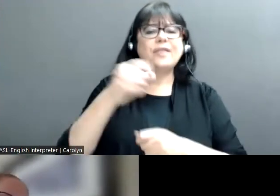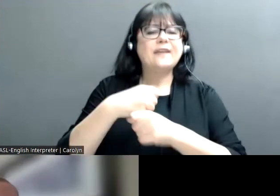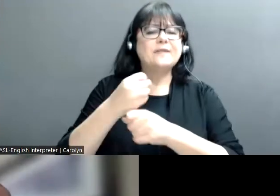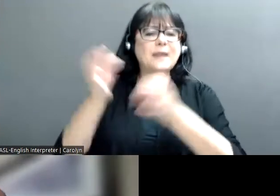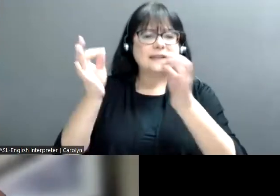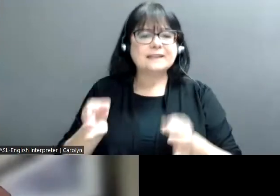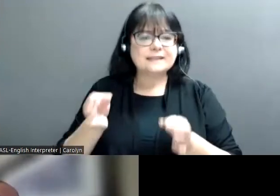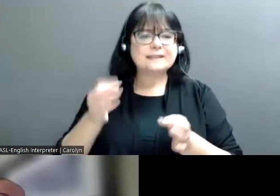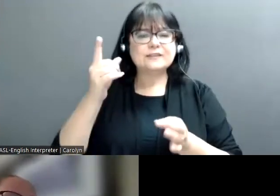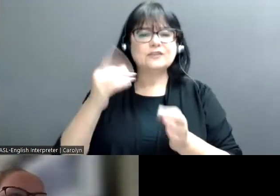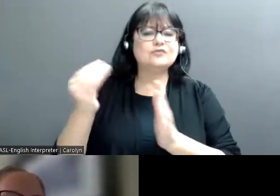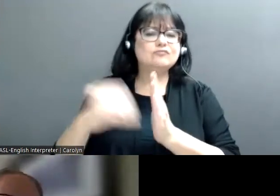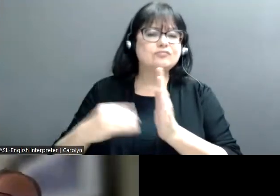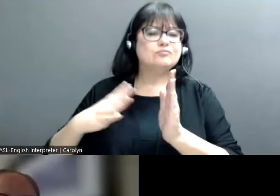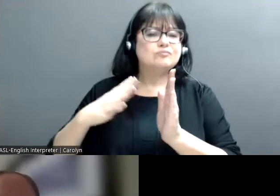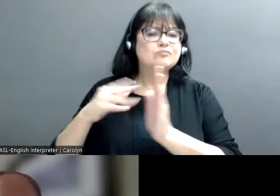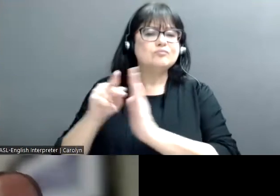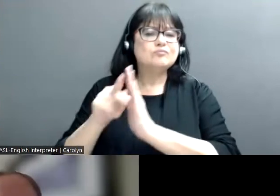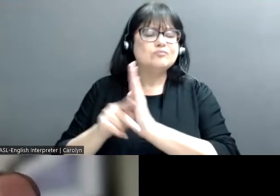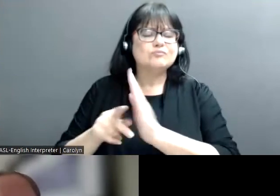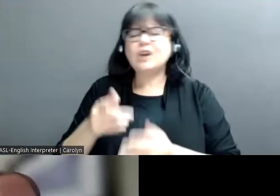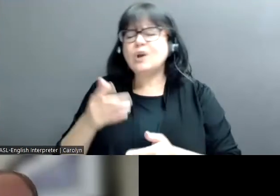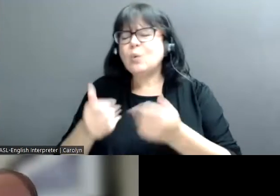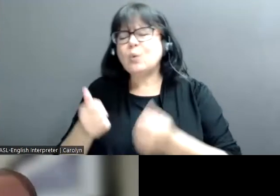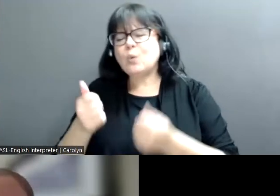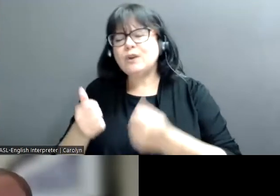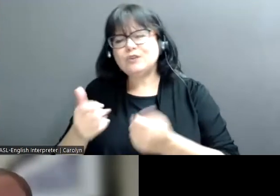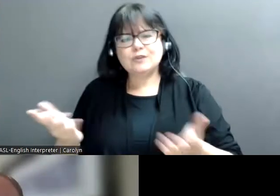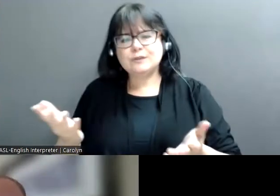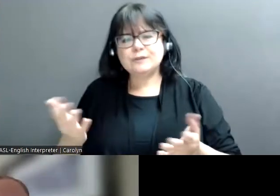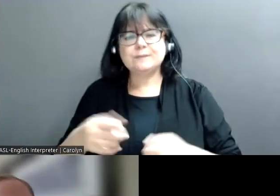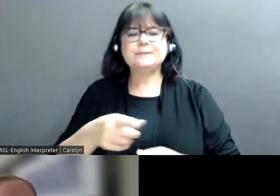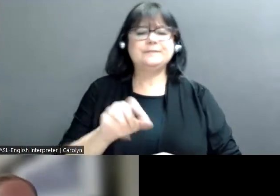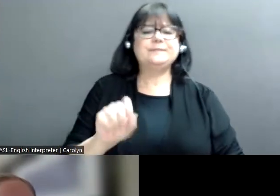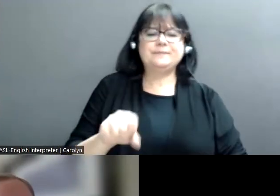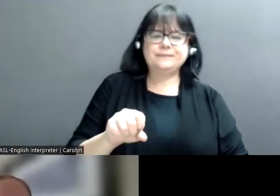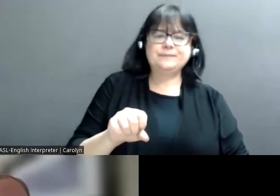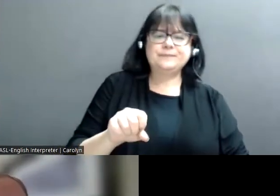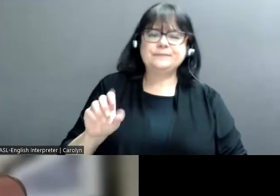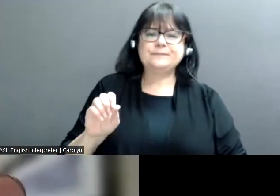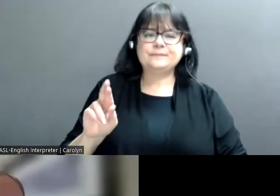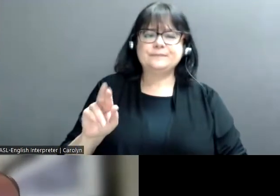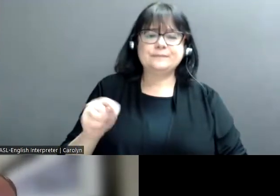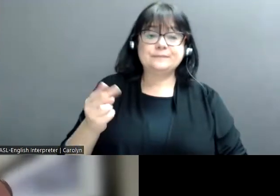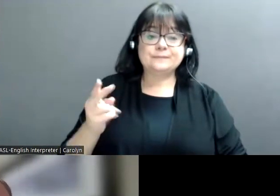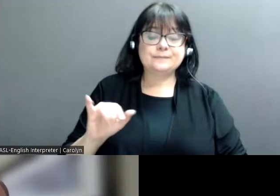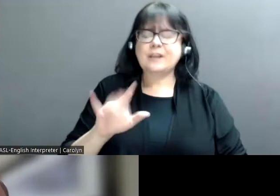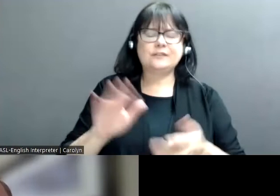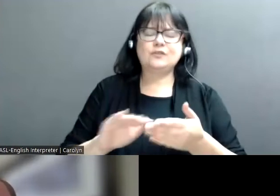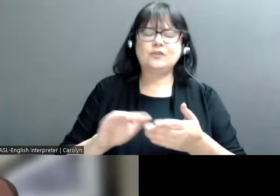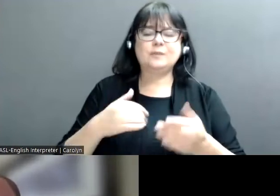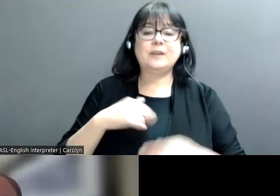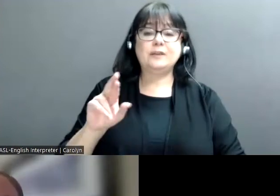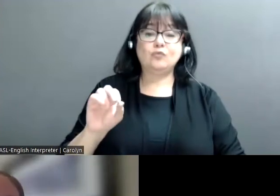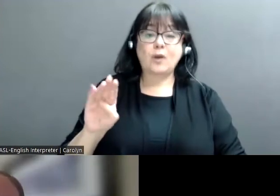if you like, as a company to say, you know what, we need to do something about this? Yeah, and I don't know if it's the law, but